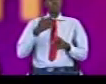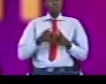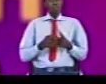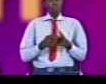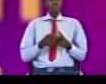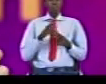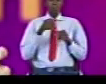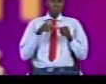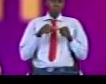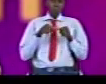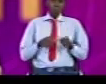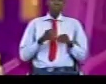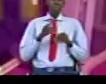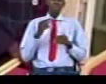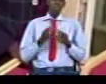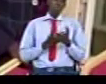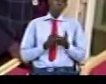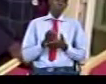truth.